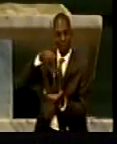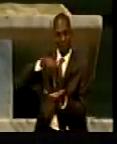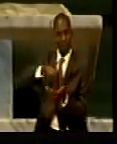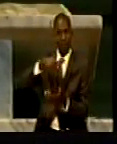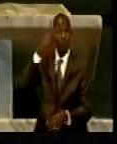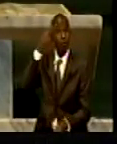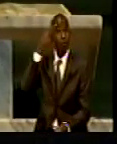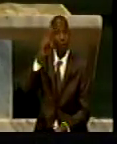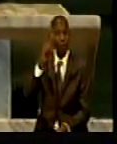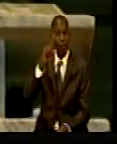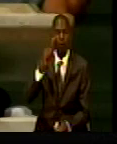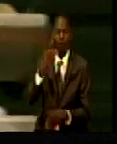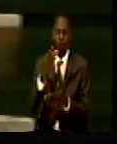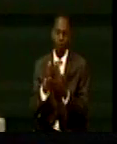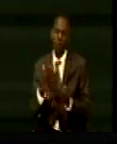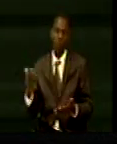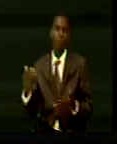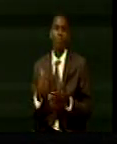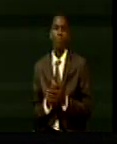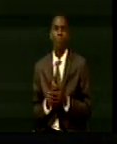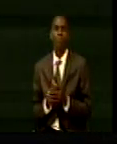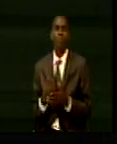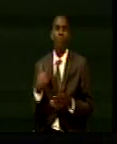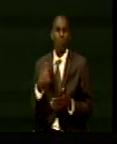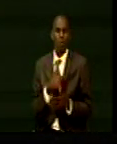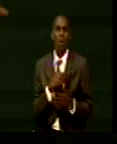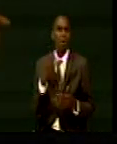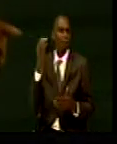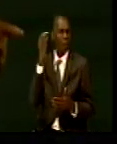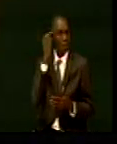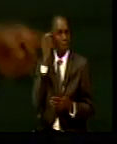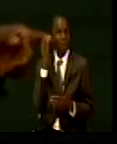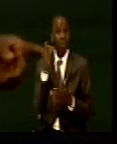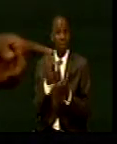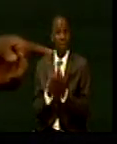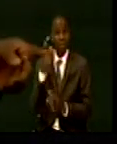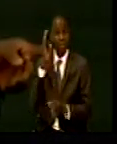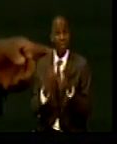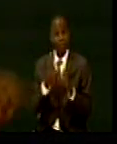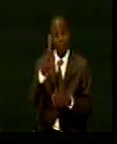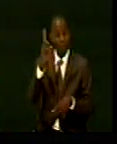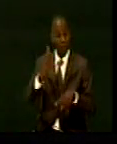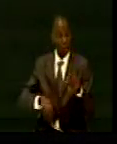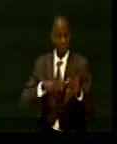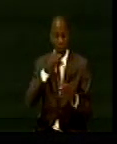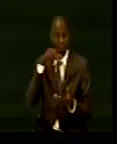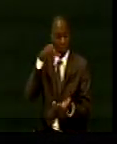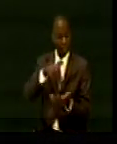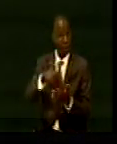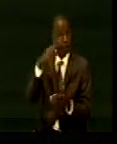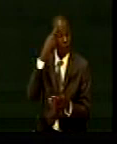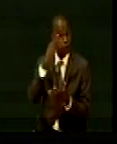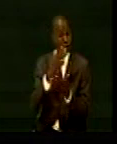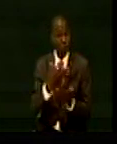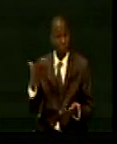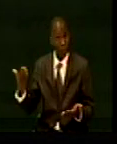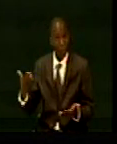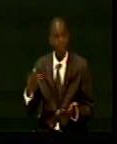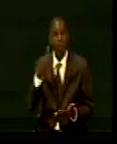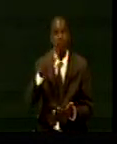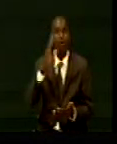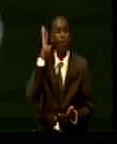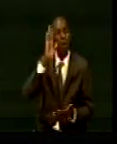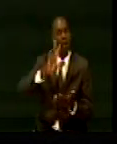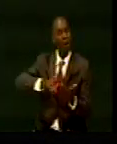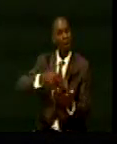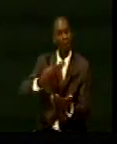for something. We have been told, if you cannot stand for something, you will fall for everything.